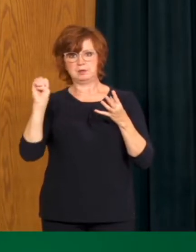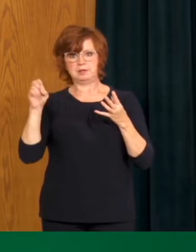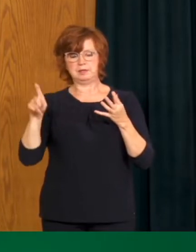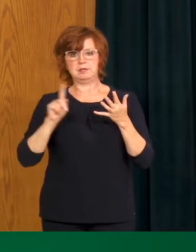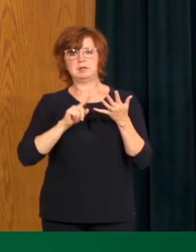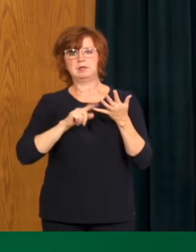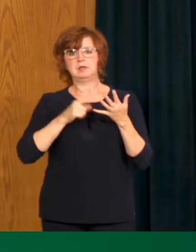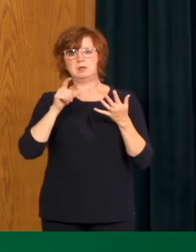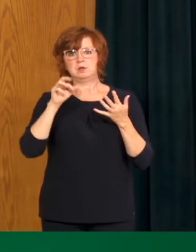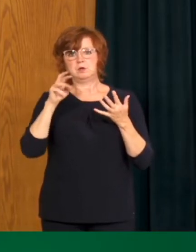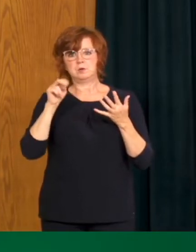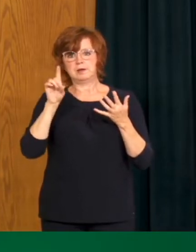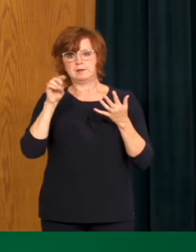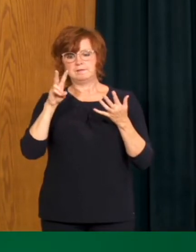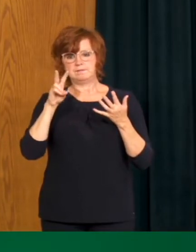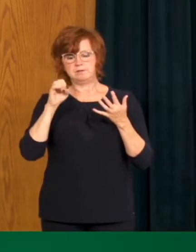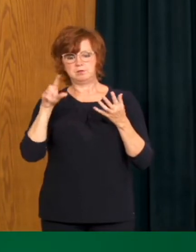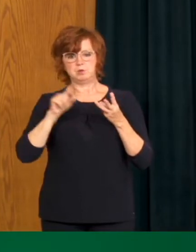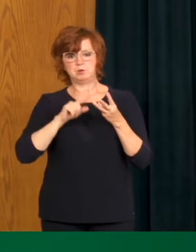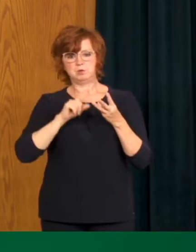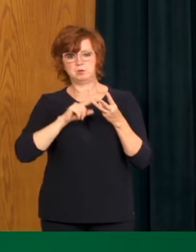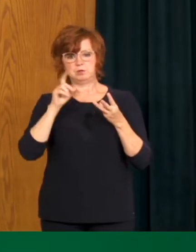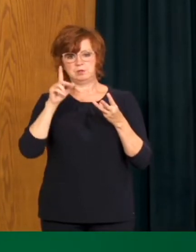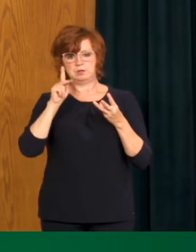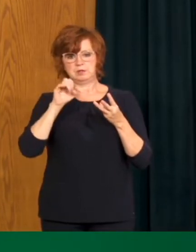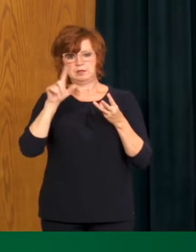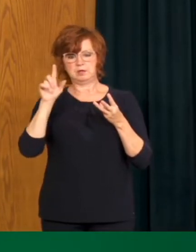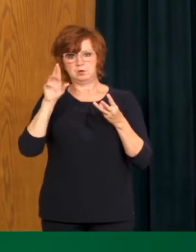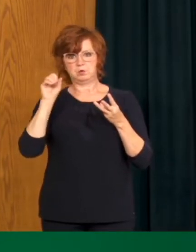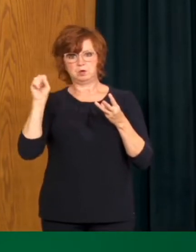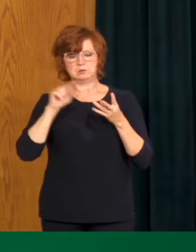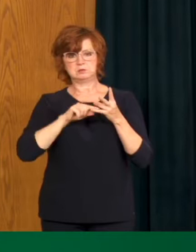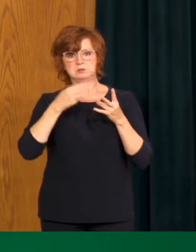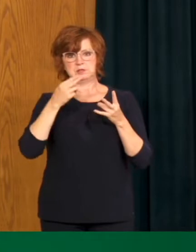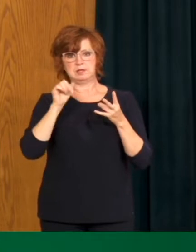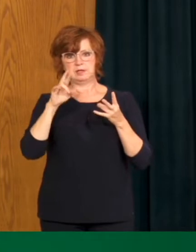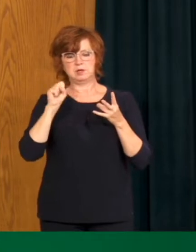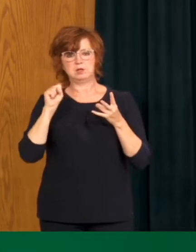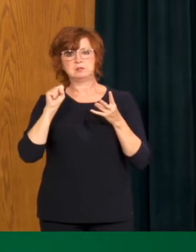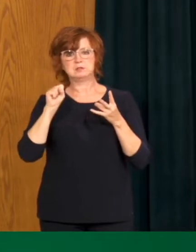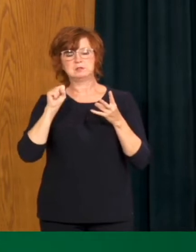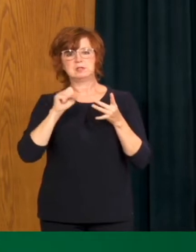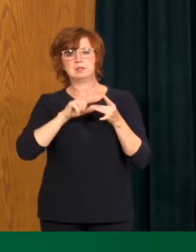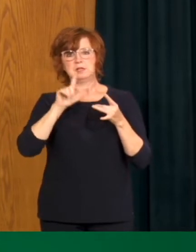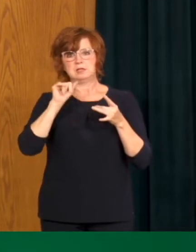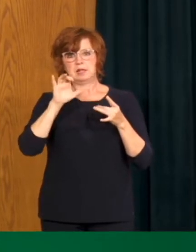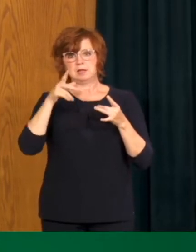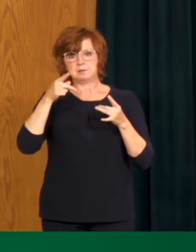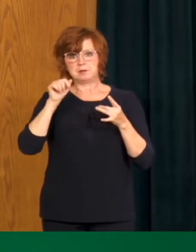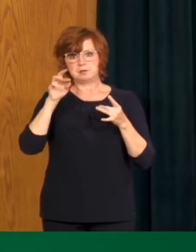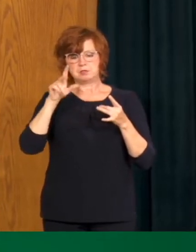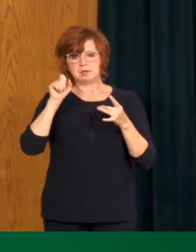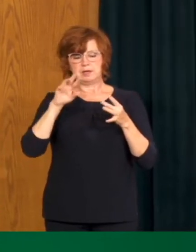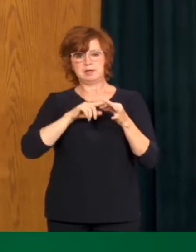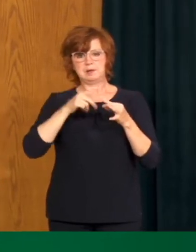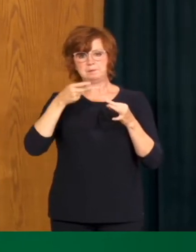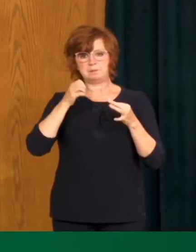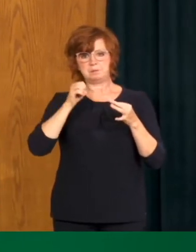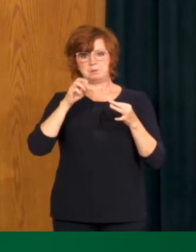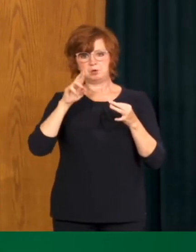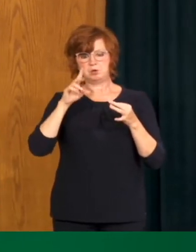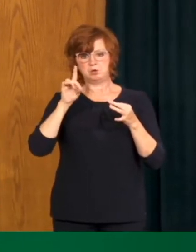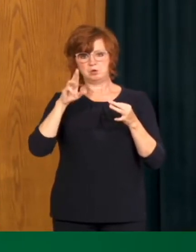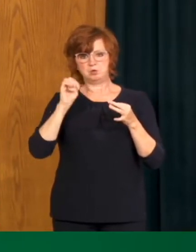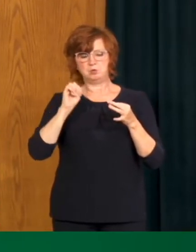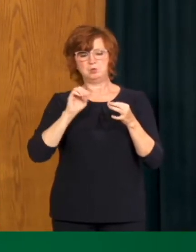Harris, Kelross, Lac Peltier, Newcomb, Purdue, Pleasant Valley, Prairiedale, and